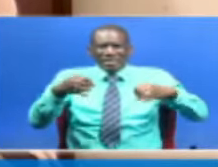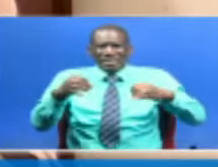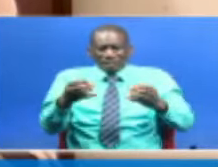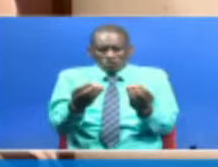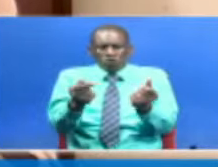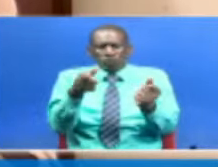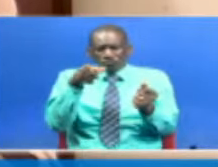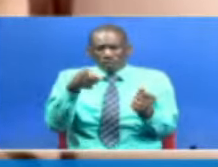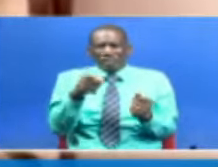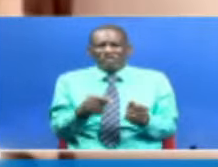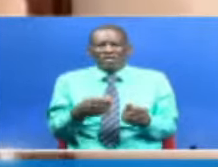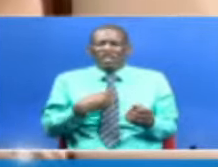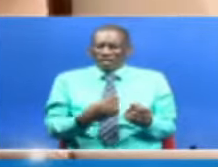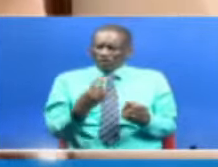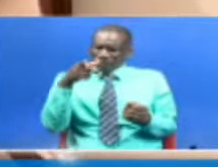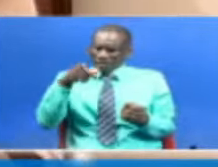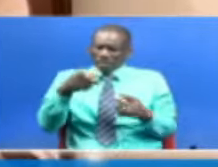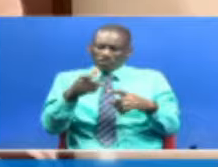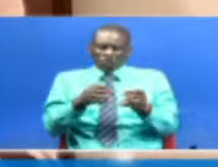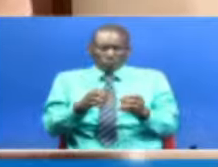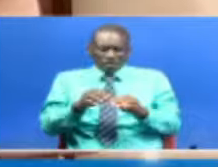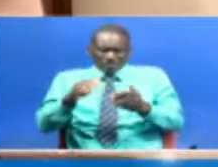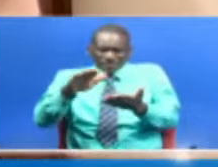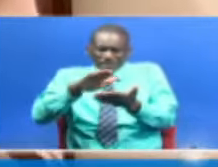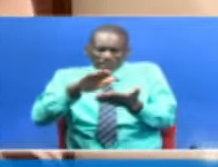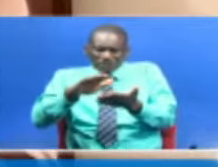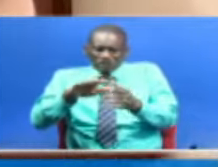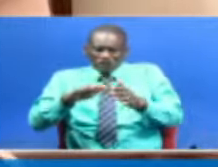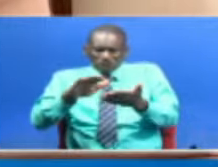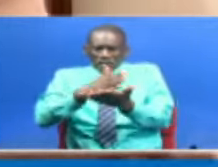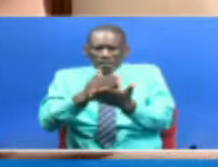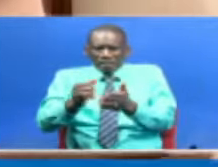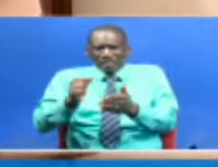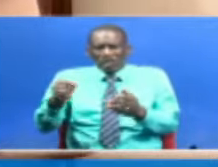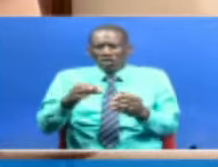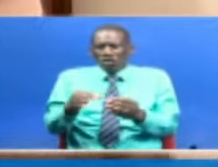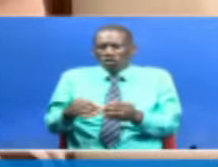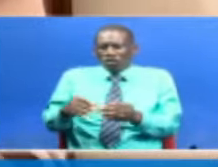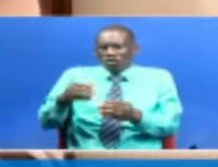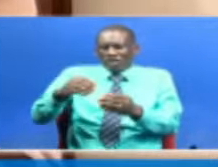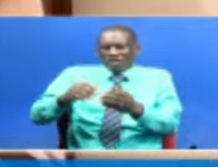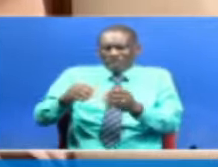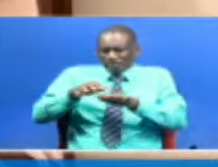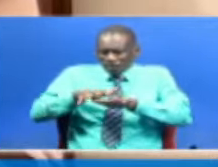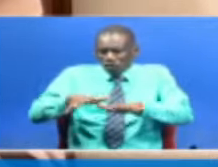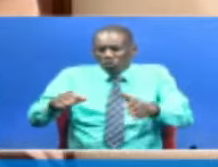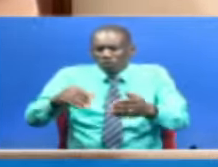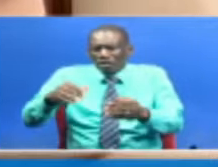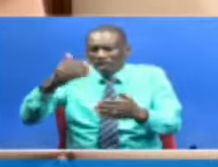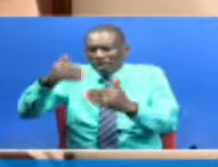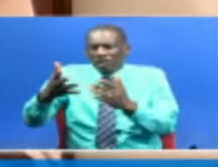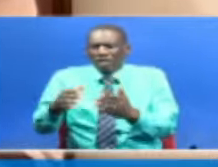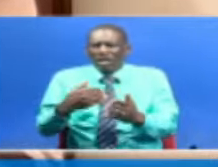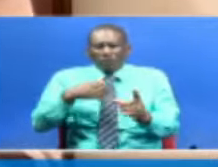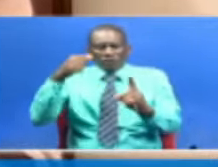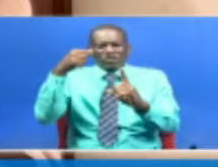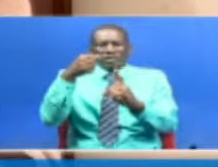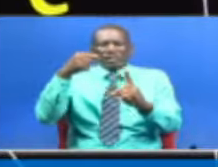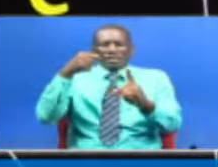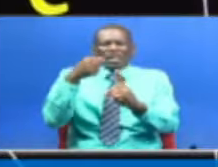that. Have you seen it from the distribution side, which is you sit on the distribution end of the chain? Have you seen any impacts on the distribution